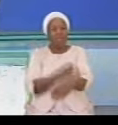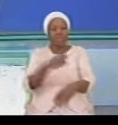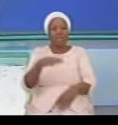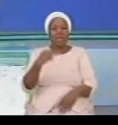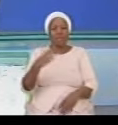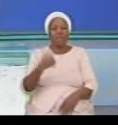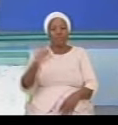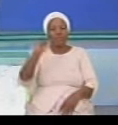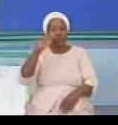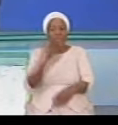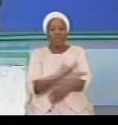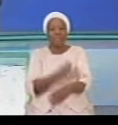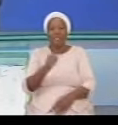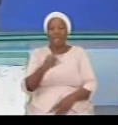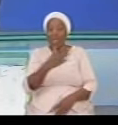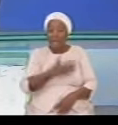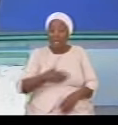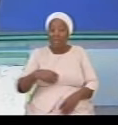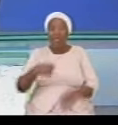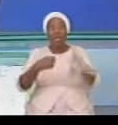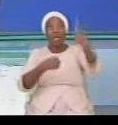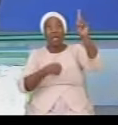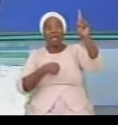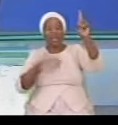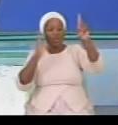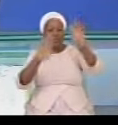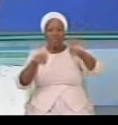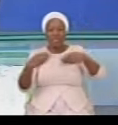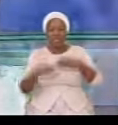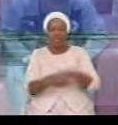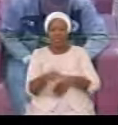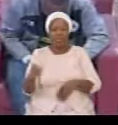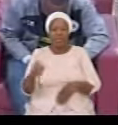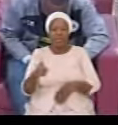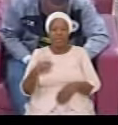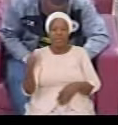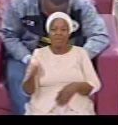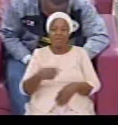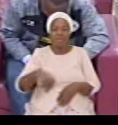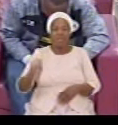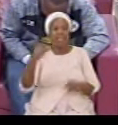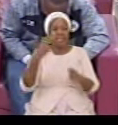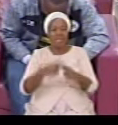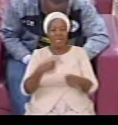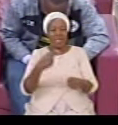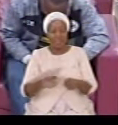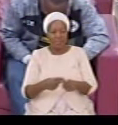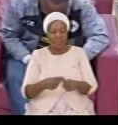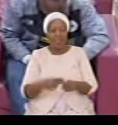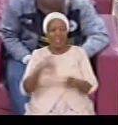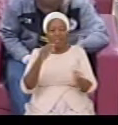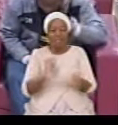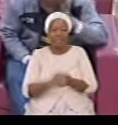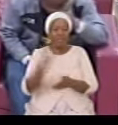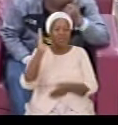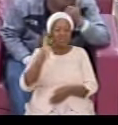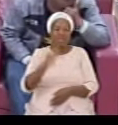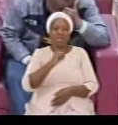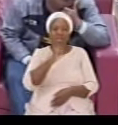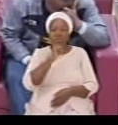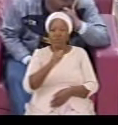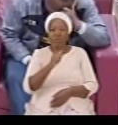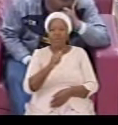of daughters. And I will give them an everlasting name that shall